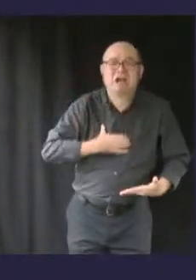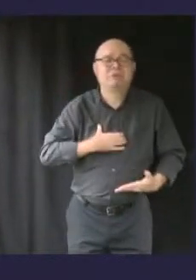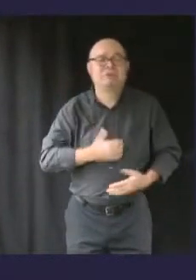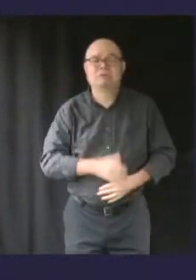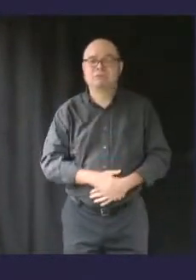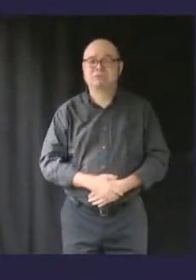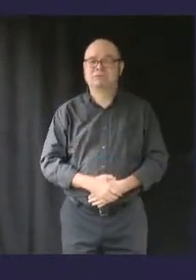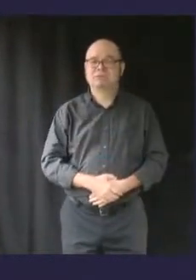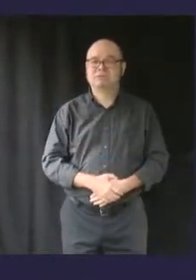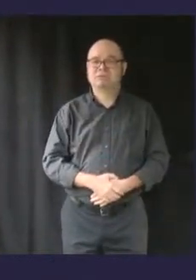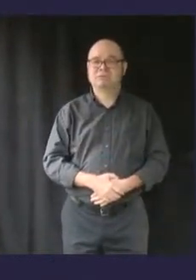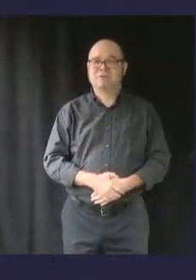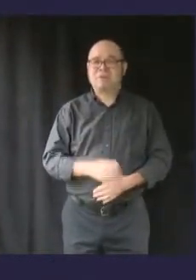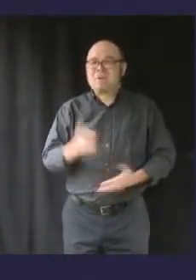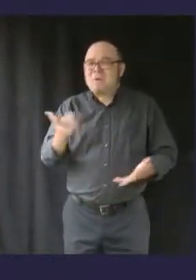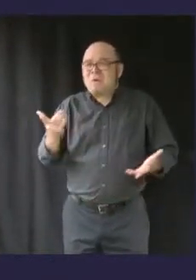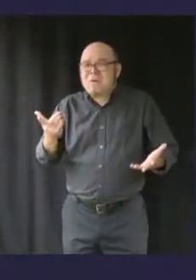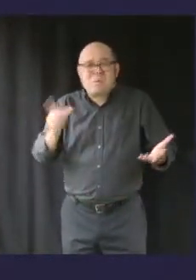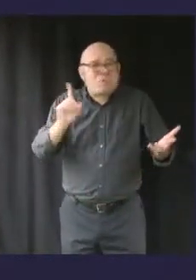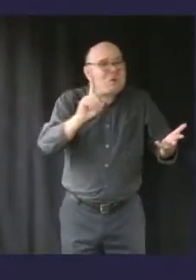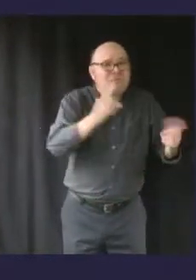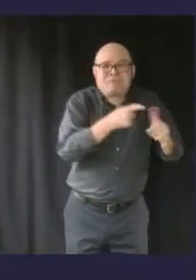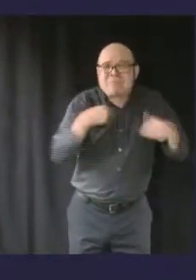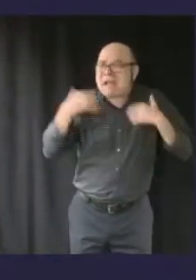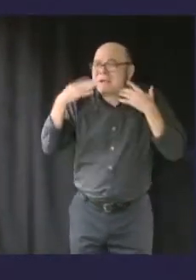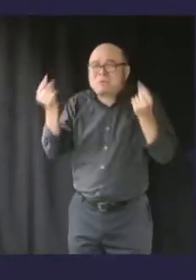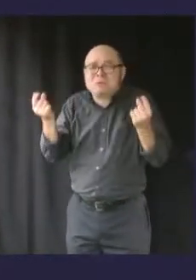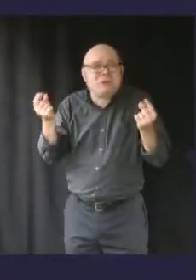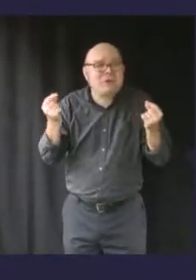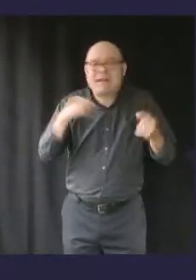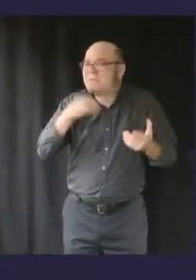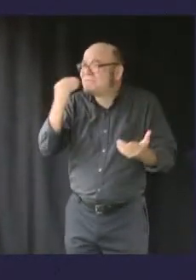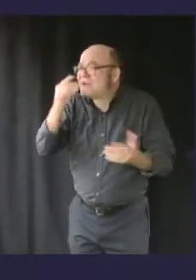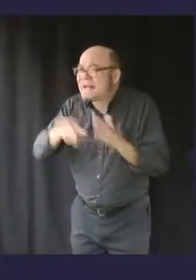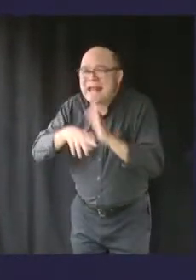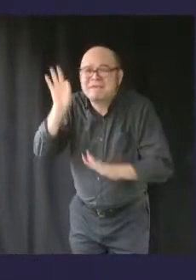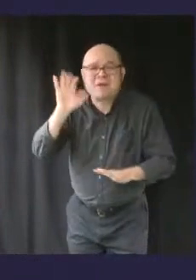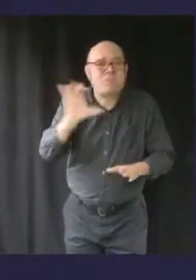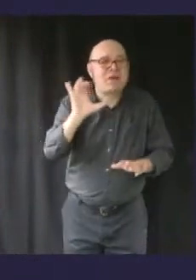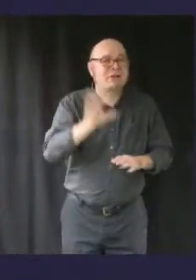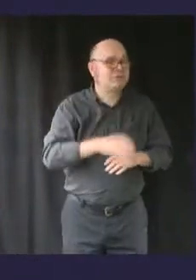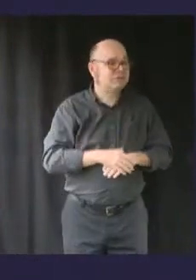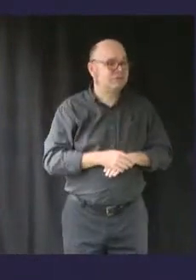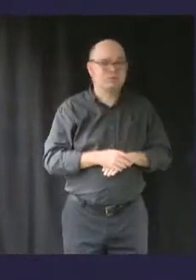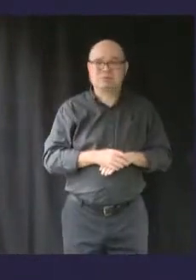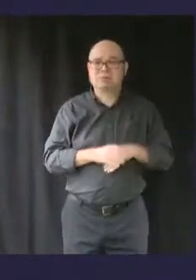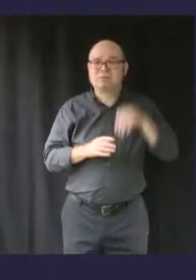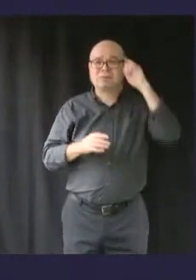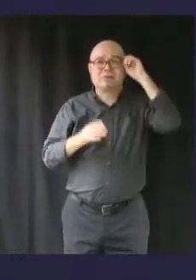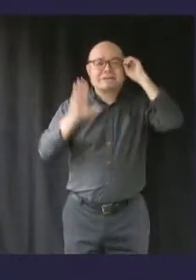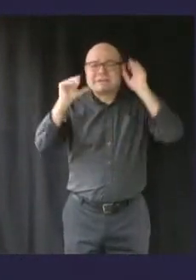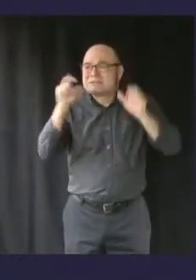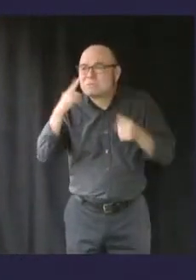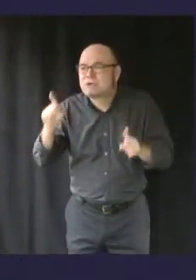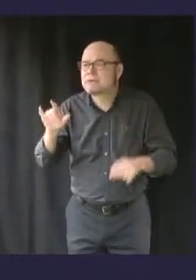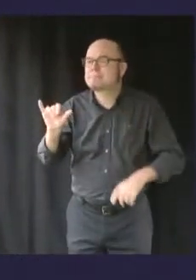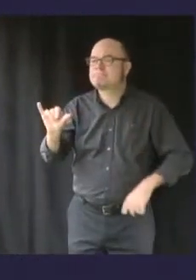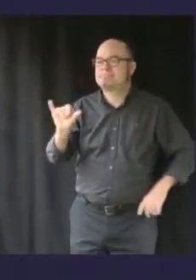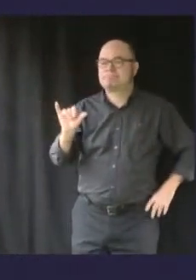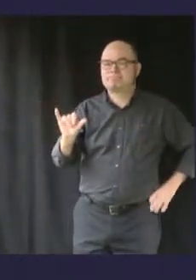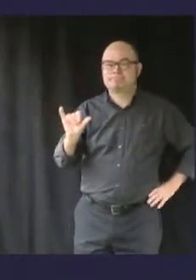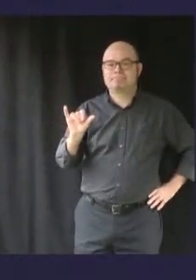going? How do they eat? Where do they sleep? No one knows. It's been an endless procession every